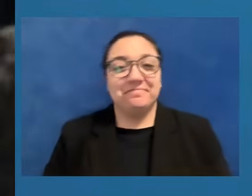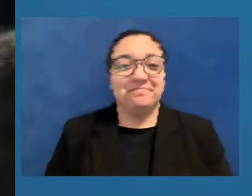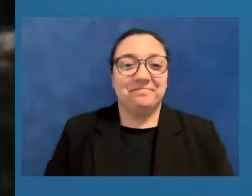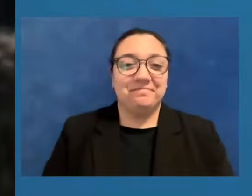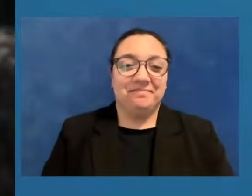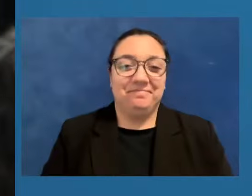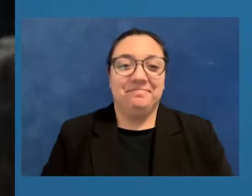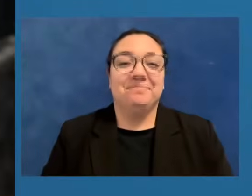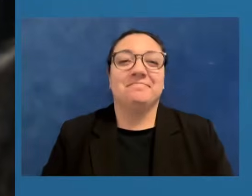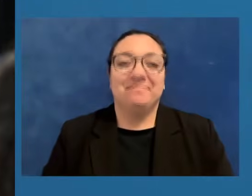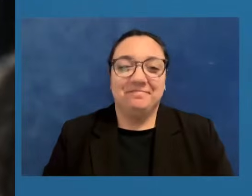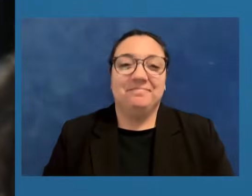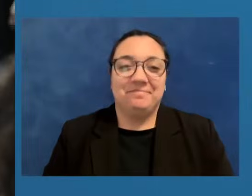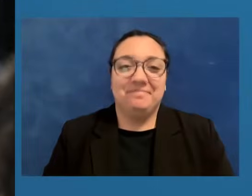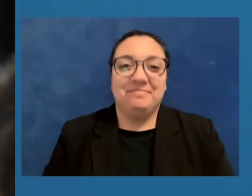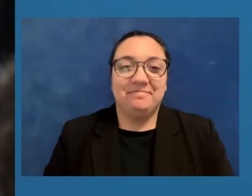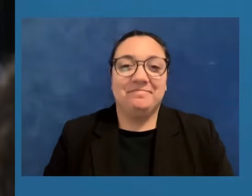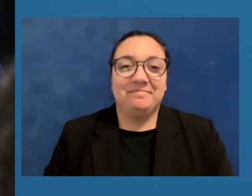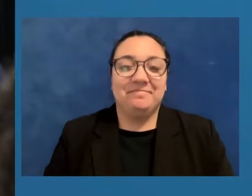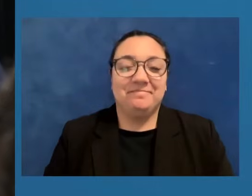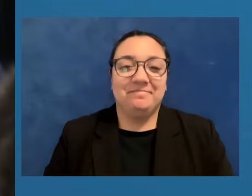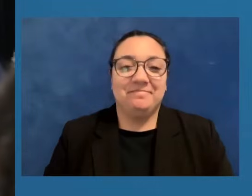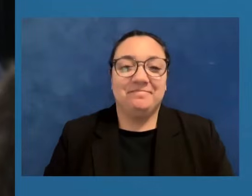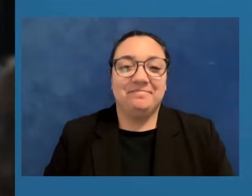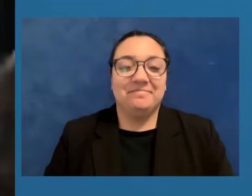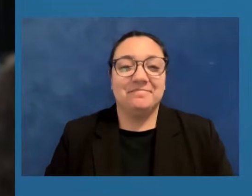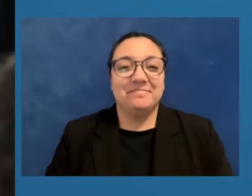Thank you. This will support.